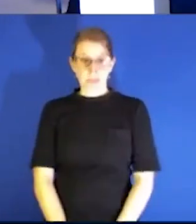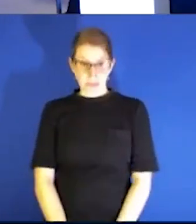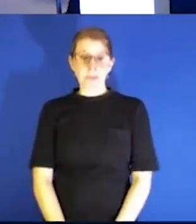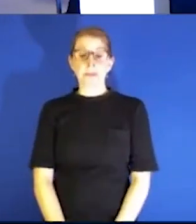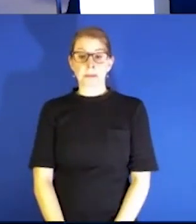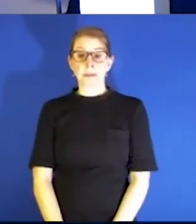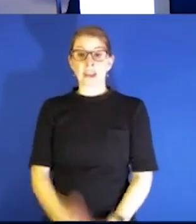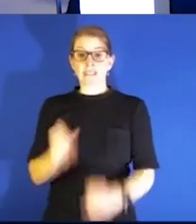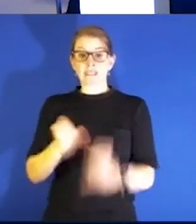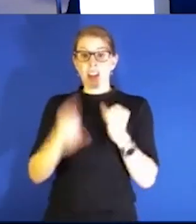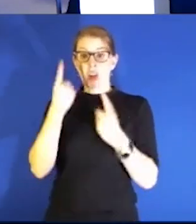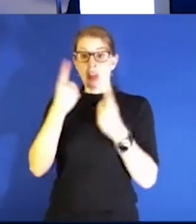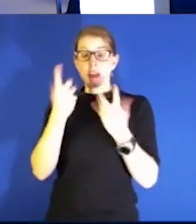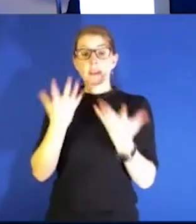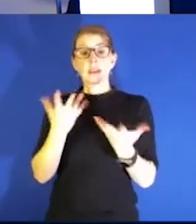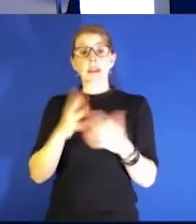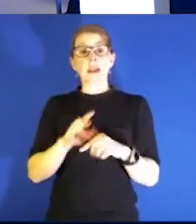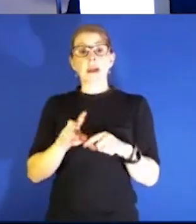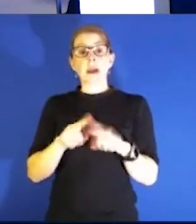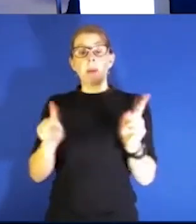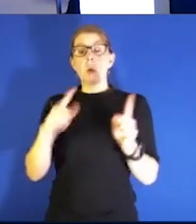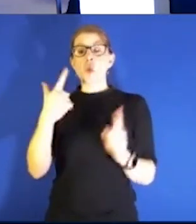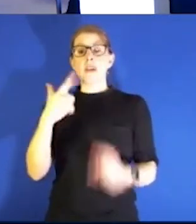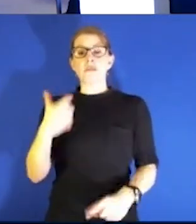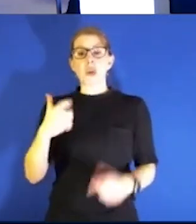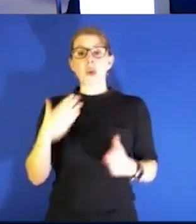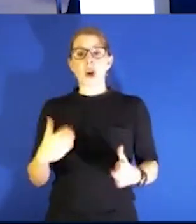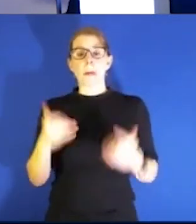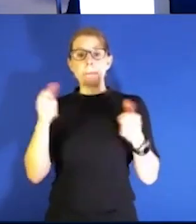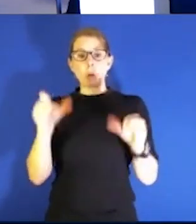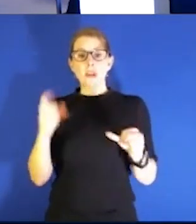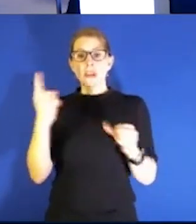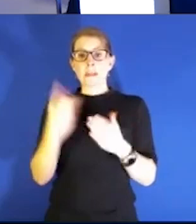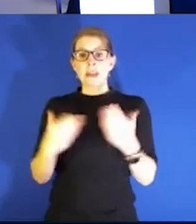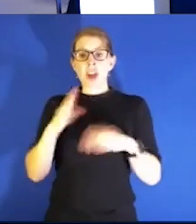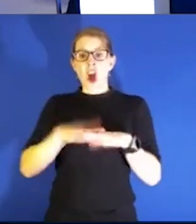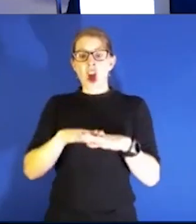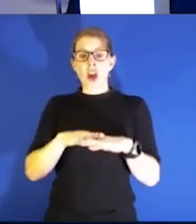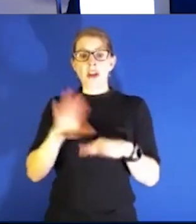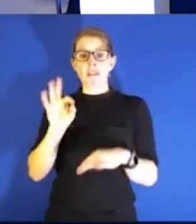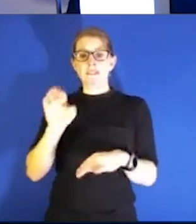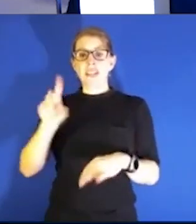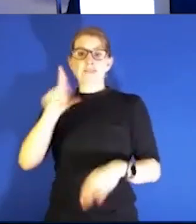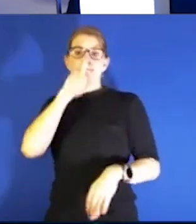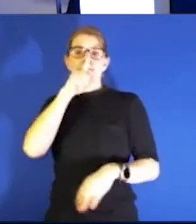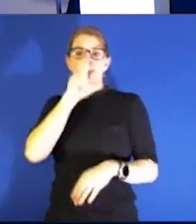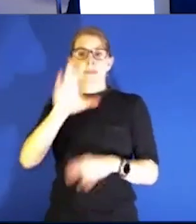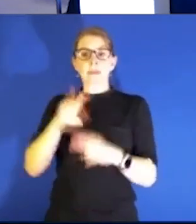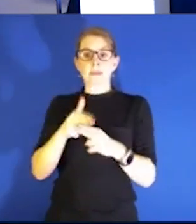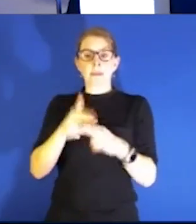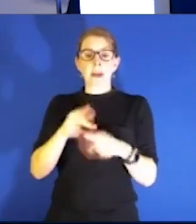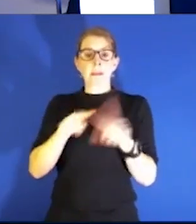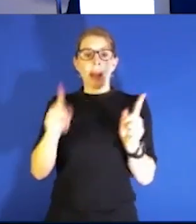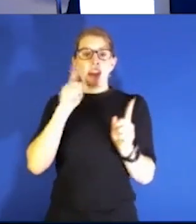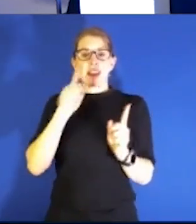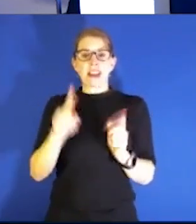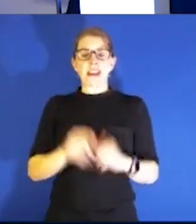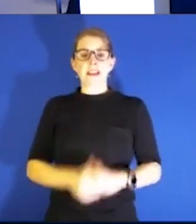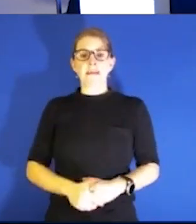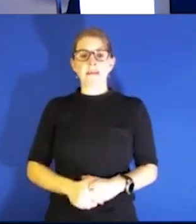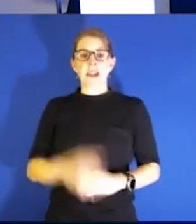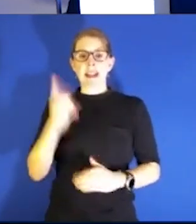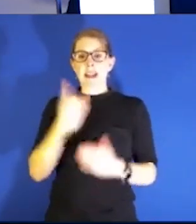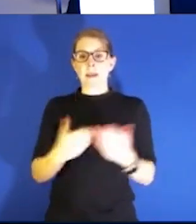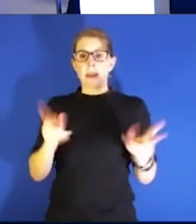thoughts here, but one of our viewers had posted something on our feed. I won't share their name, but I think this is something a lot of people can relate